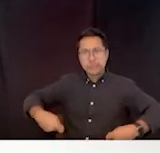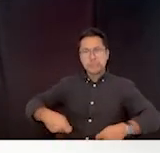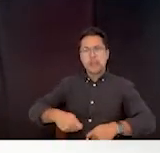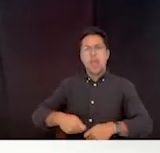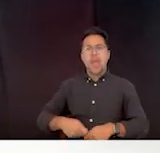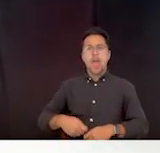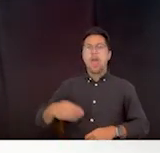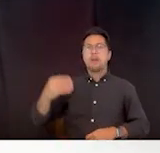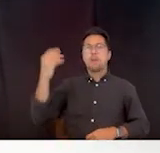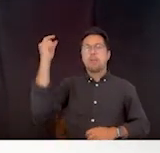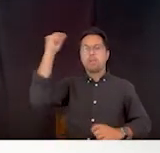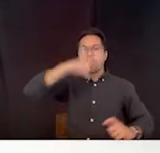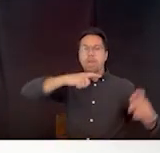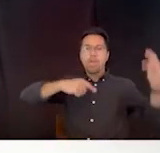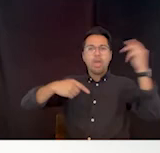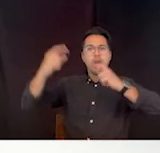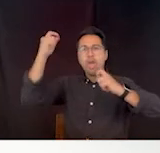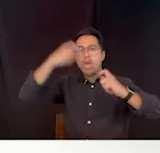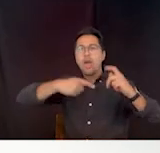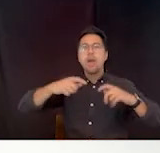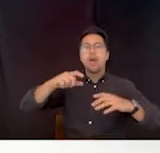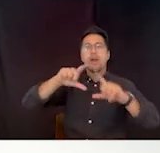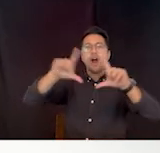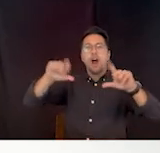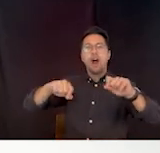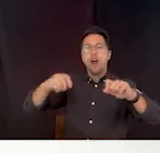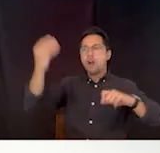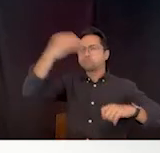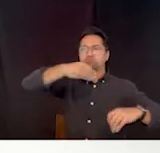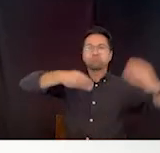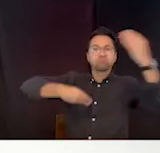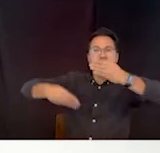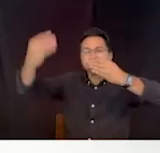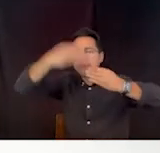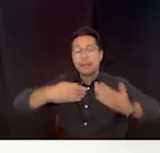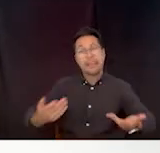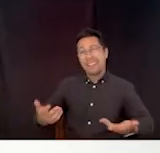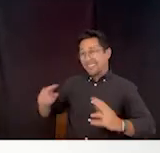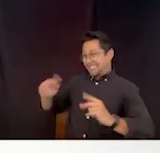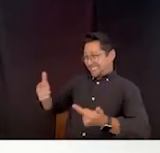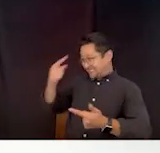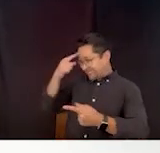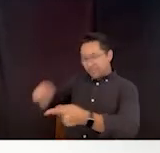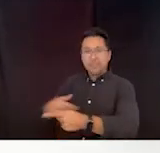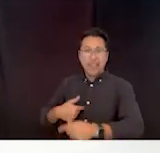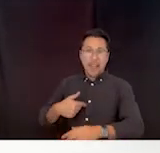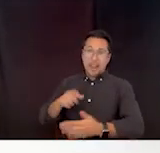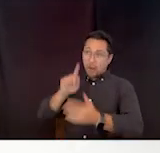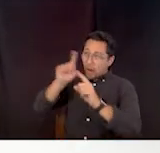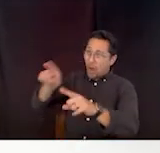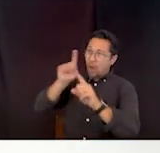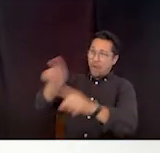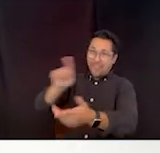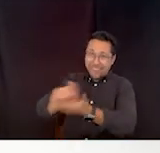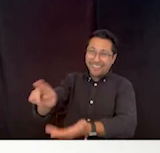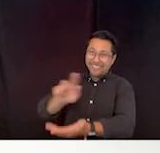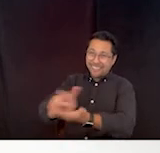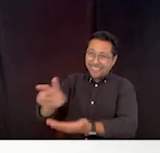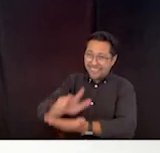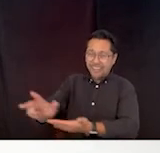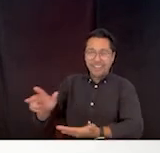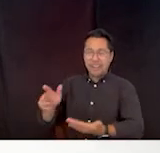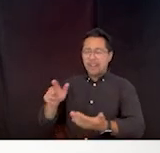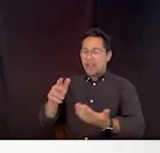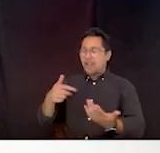in front of him. That didn't work for him. But I went there week after week and put him through torture, and me like, what am I doing? And